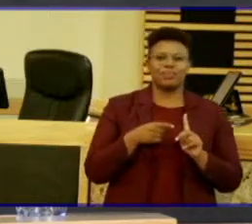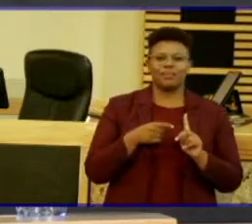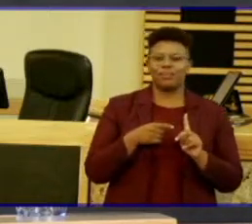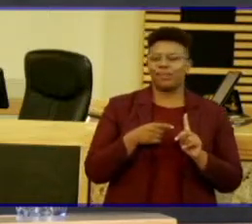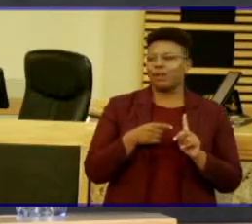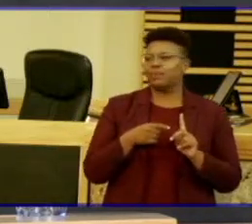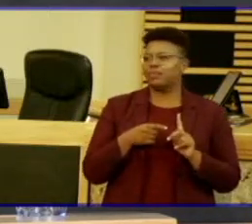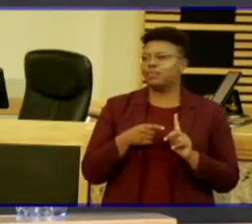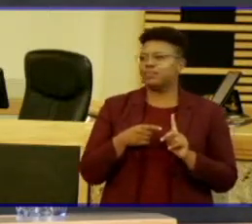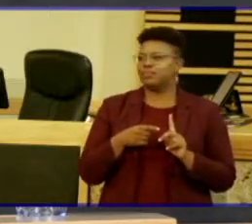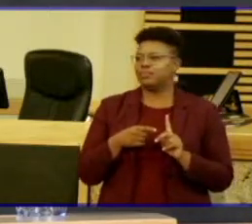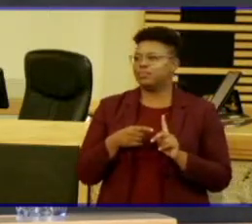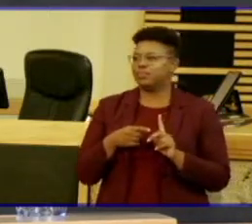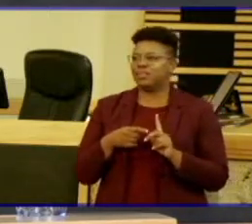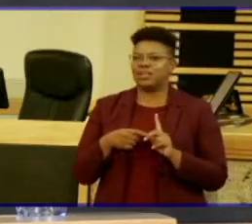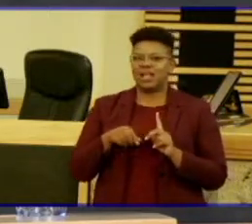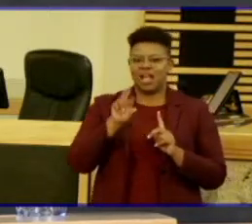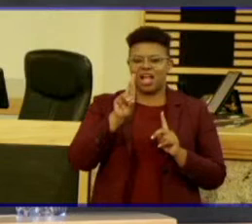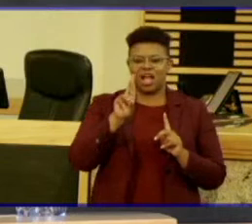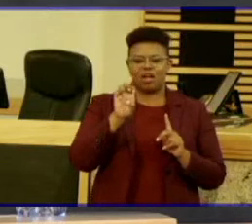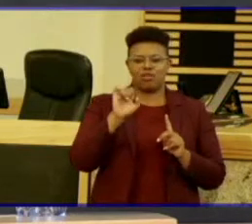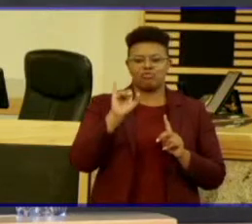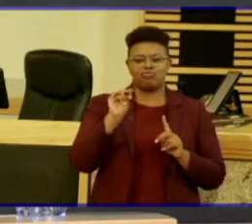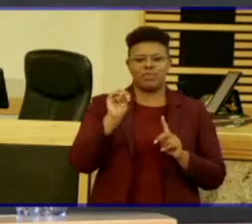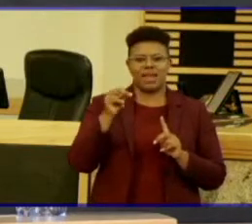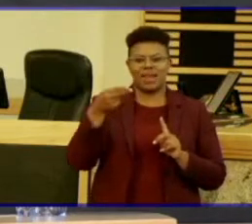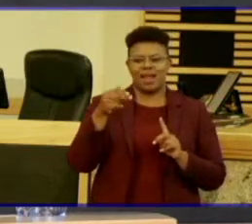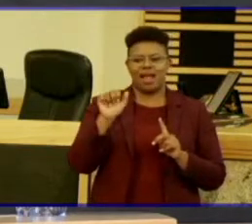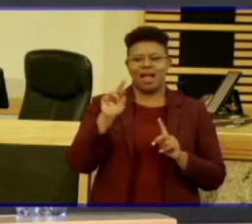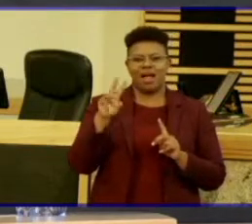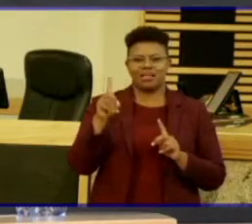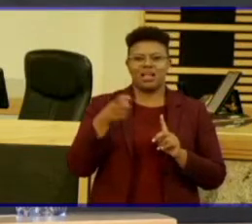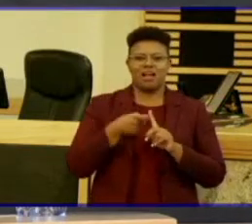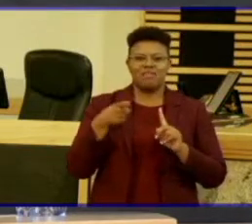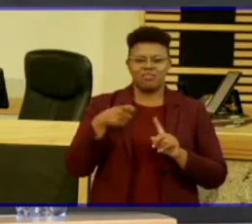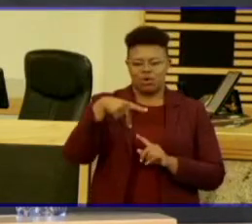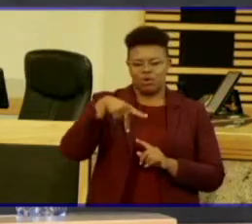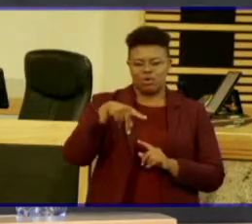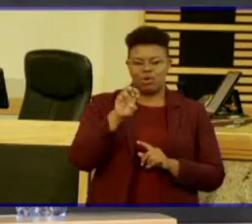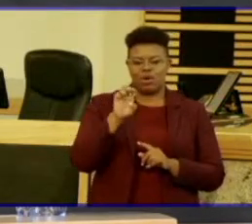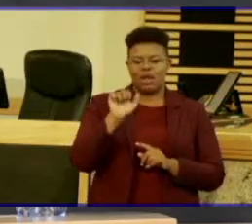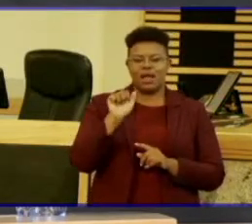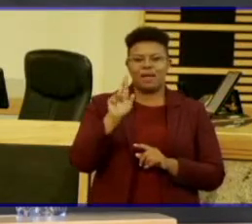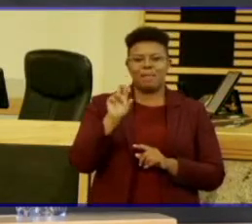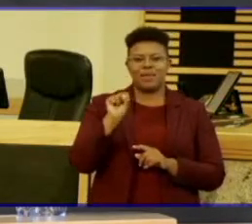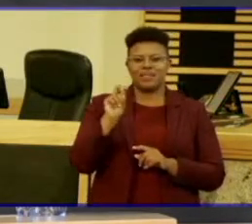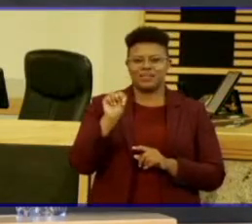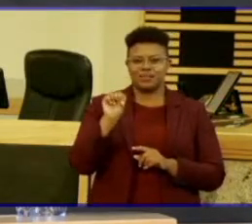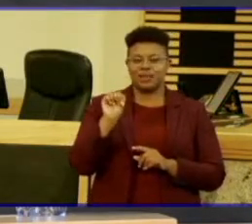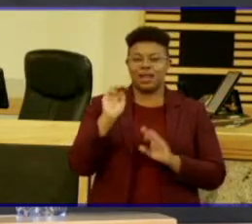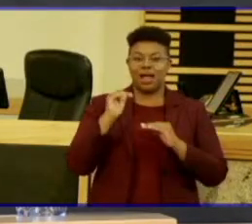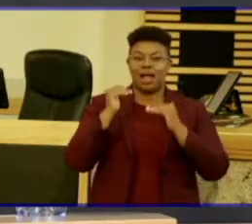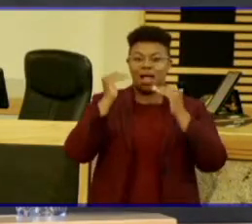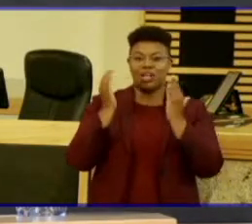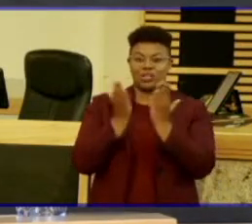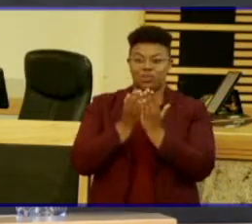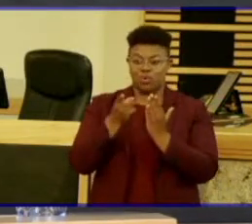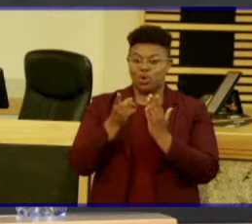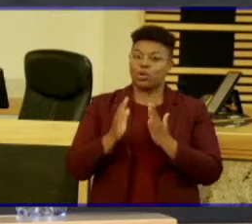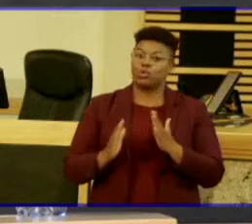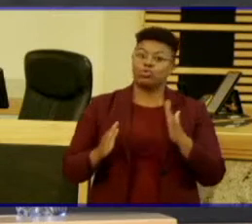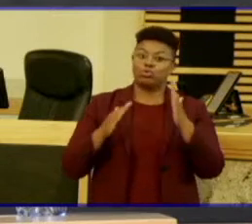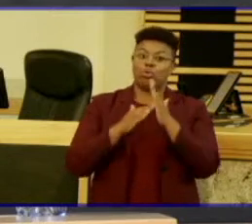Obase Reinhardt from the Pearson High School, who is also the top achiever in the country.